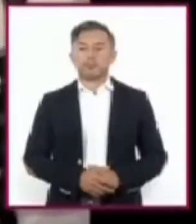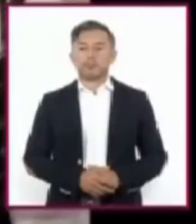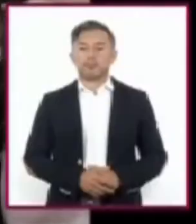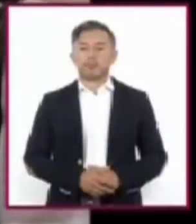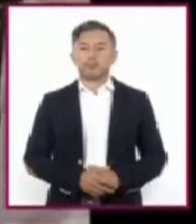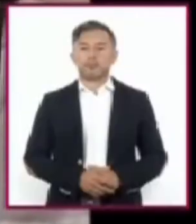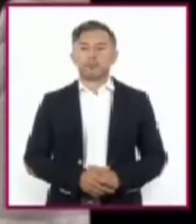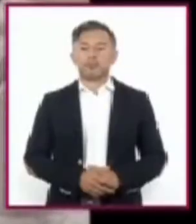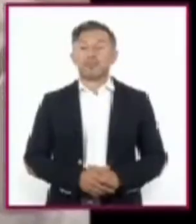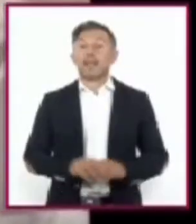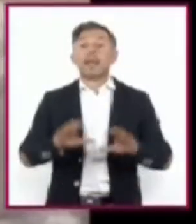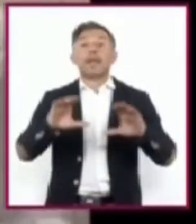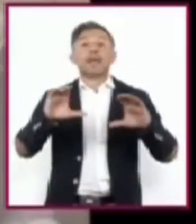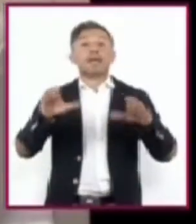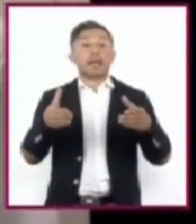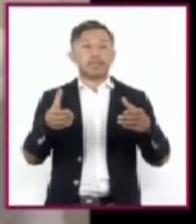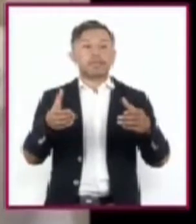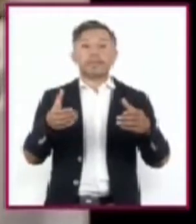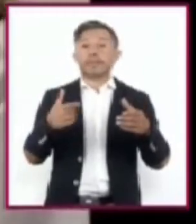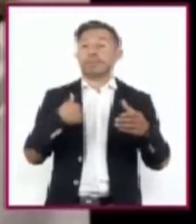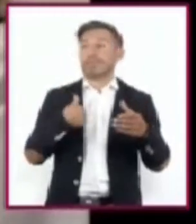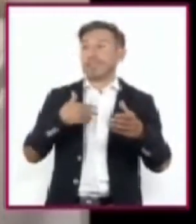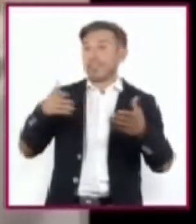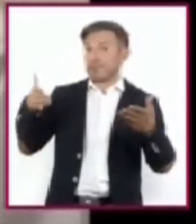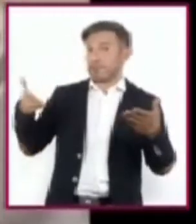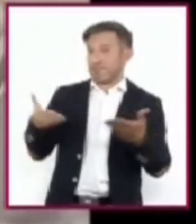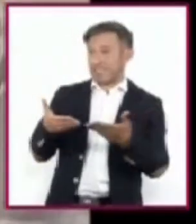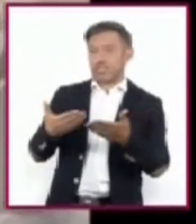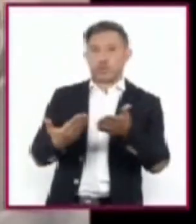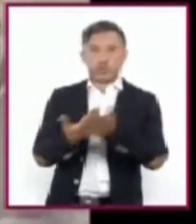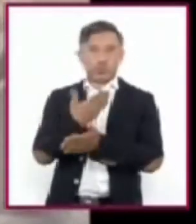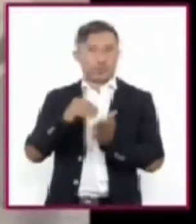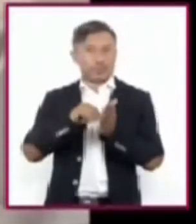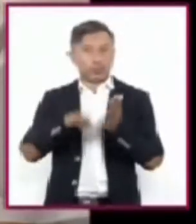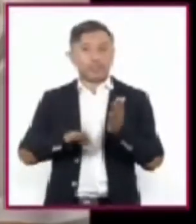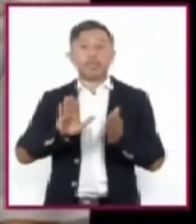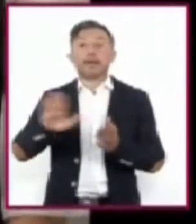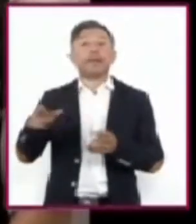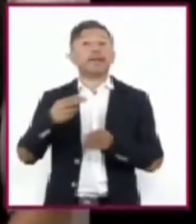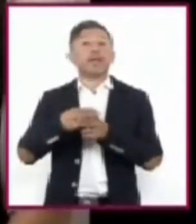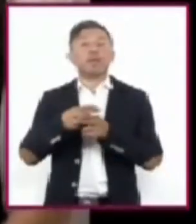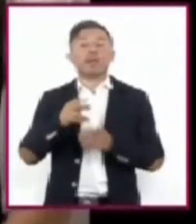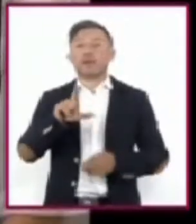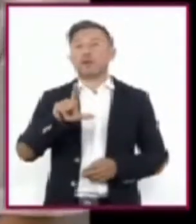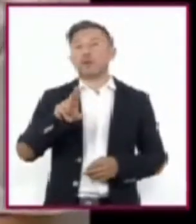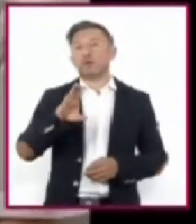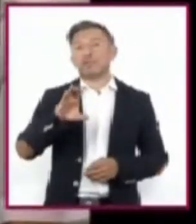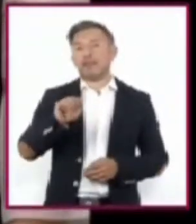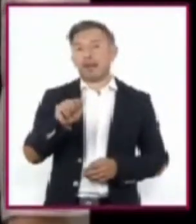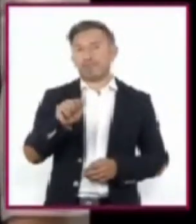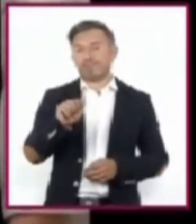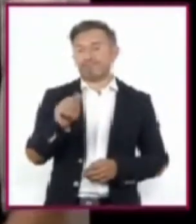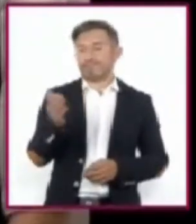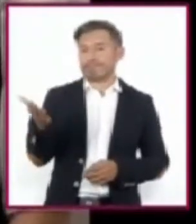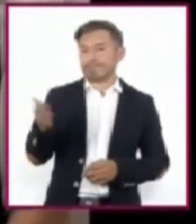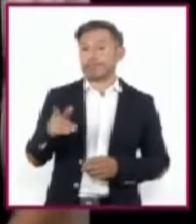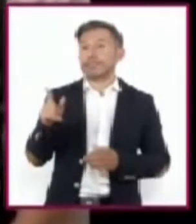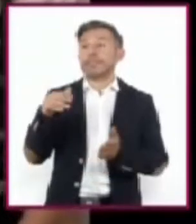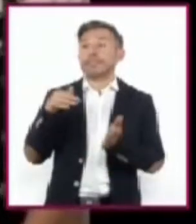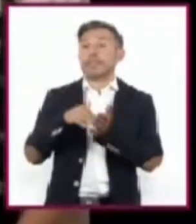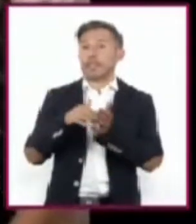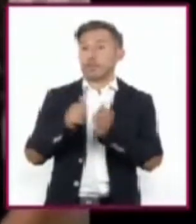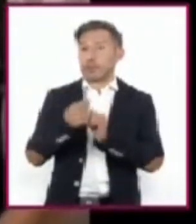Class, I would like you to meet a new student. Her name is Lucia. She studies with